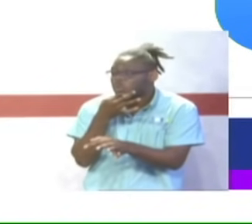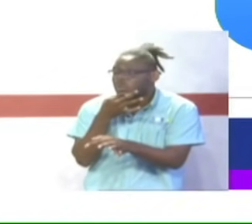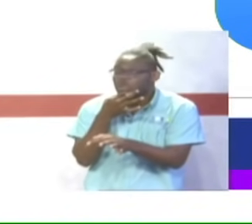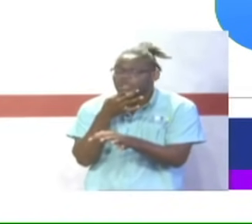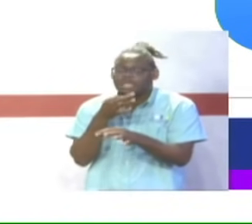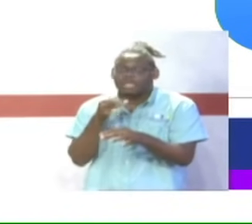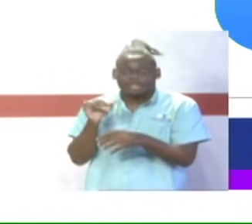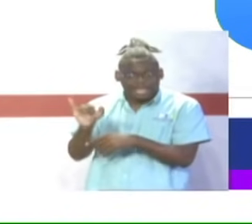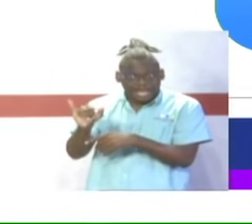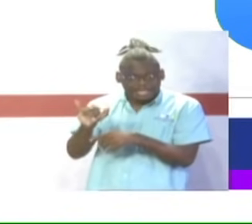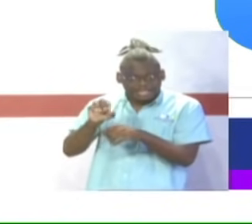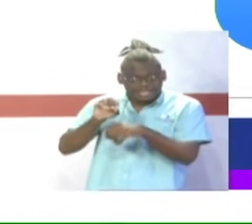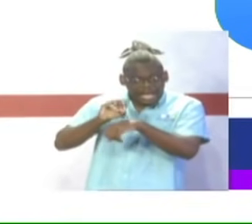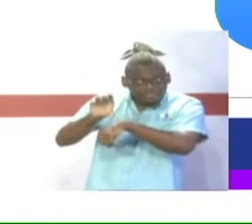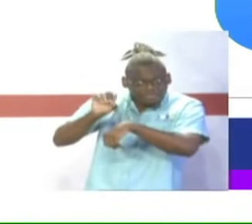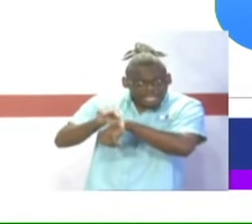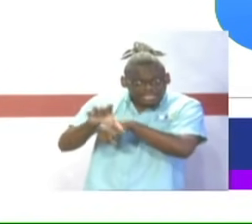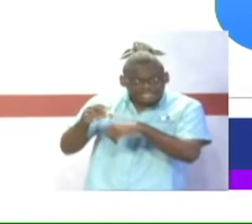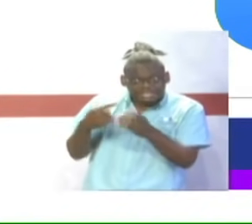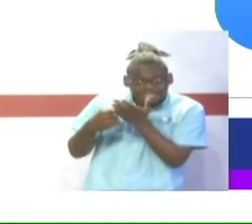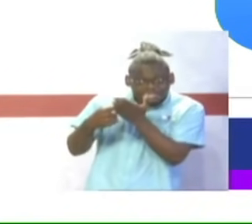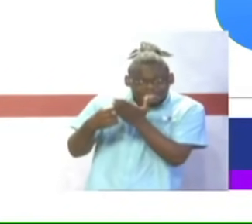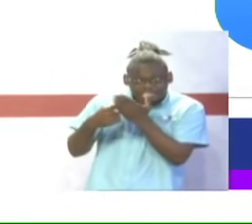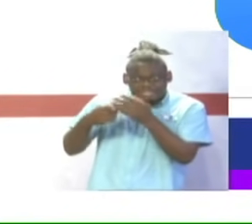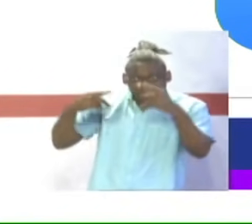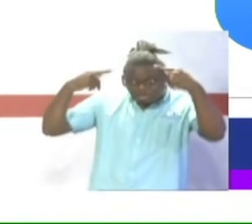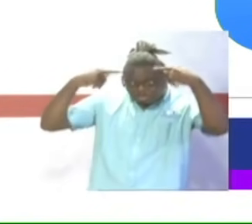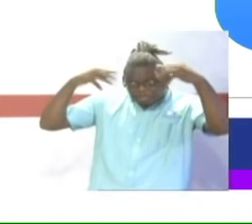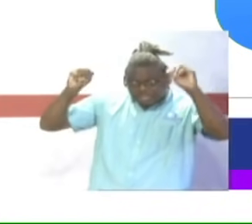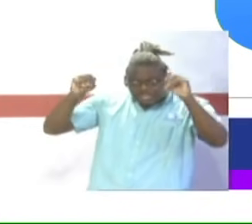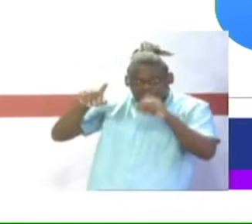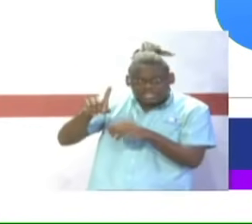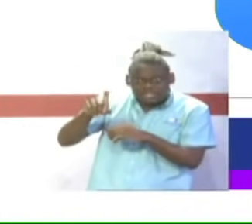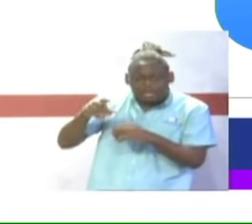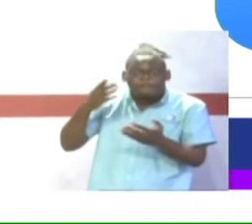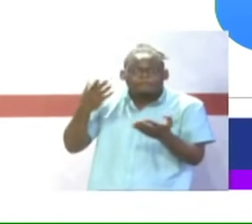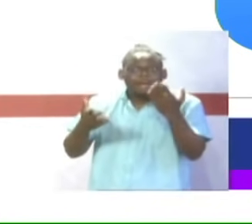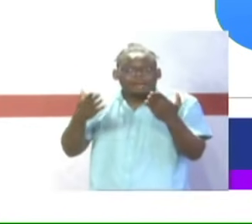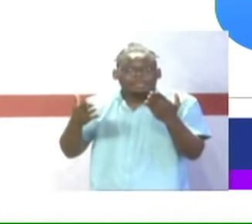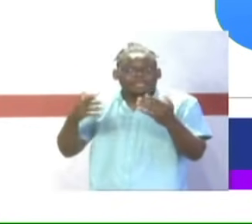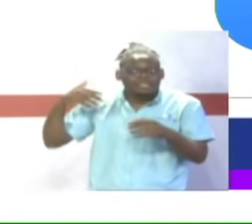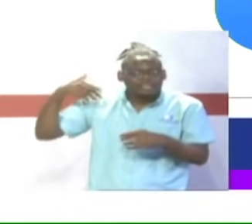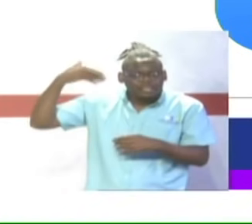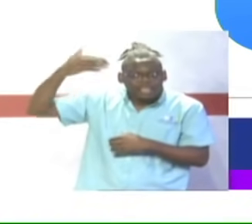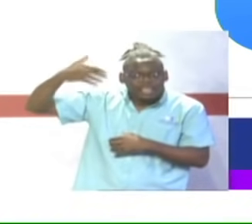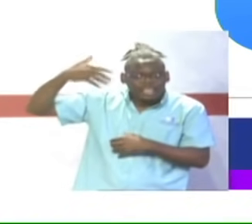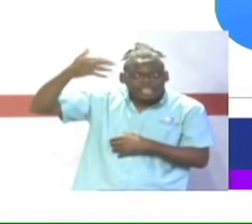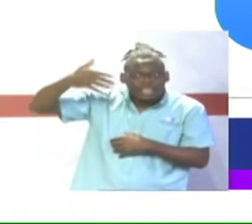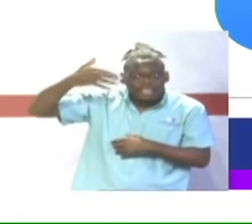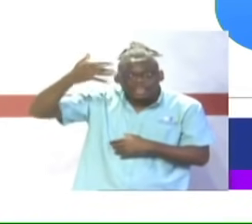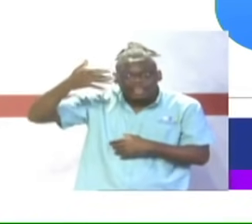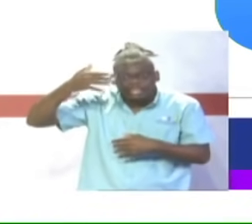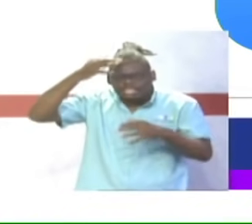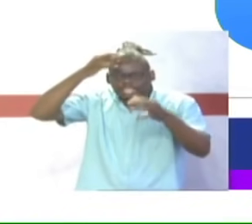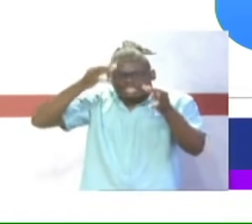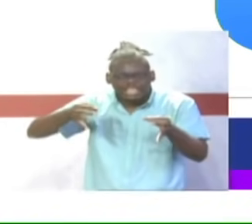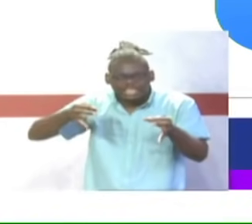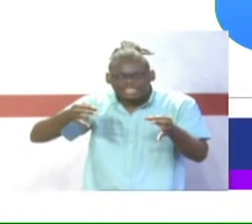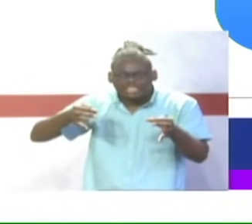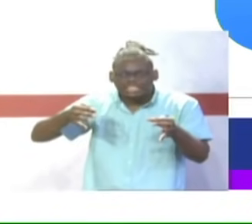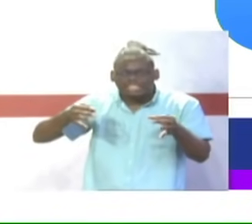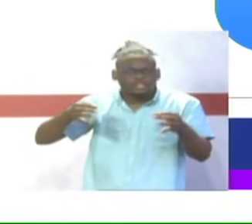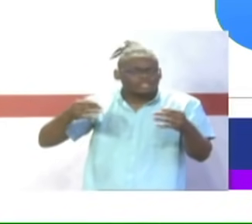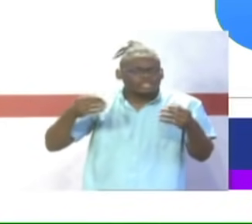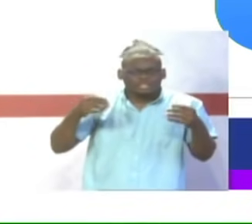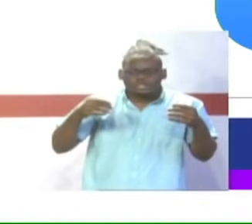that may cause a rolling back in restrictions based on your consultations with the Prime